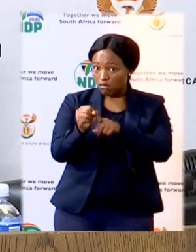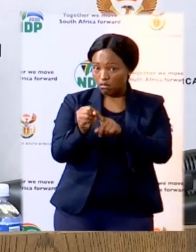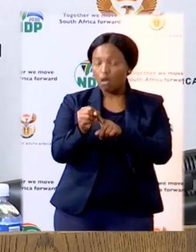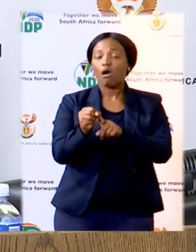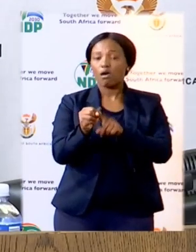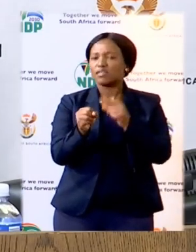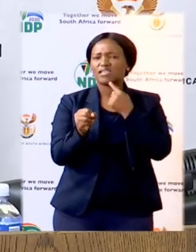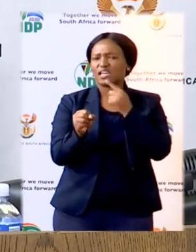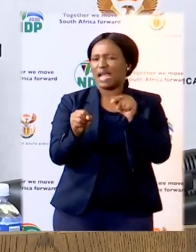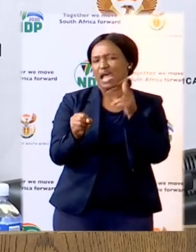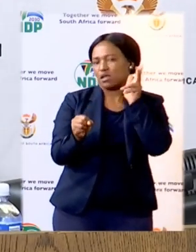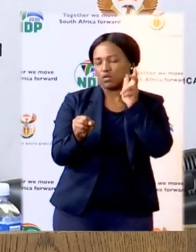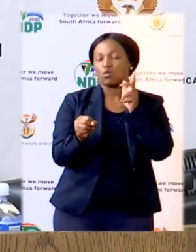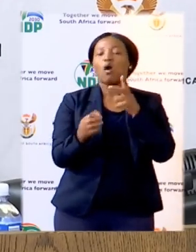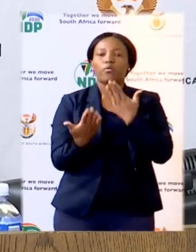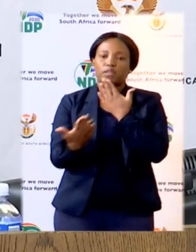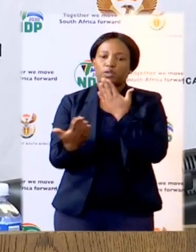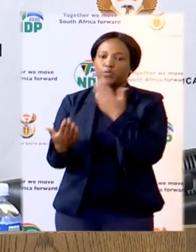Thank you.